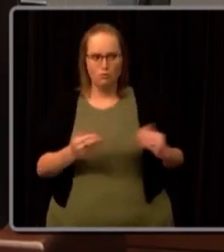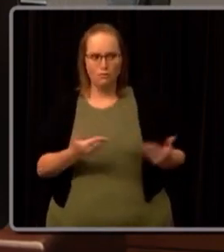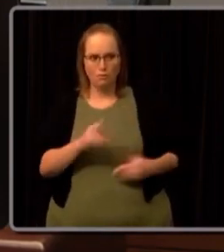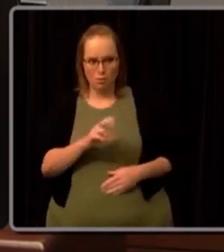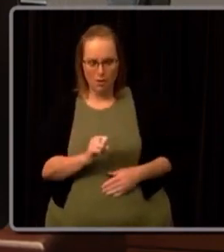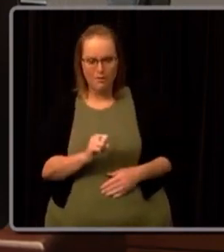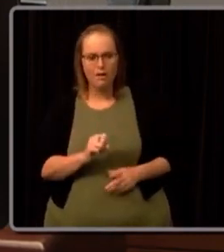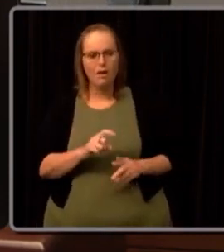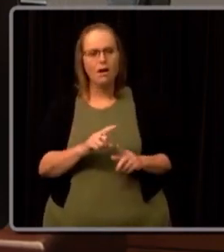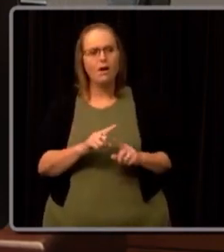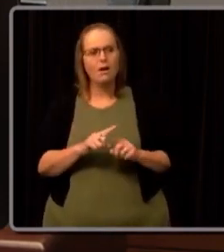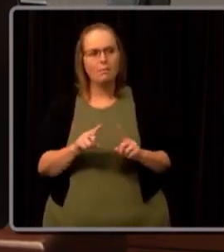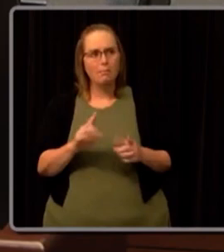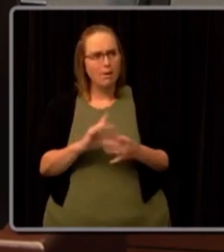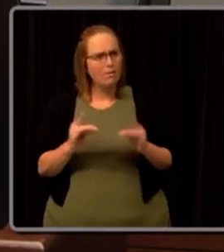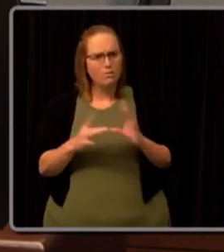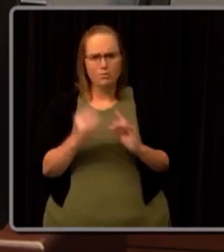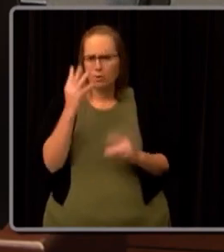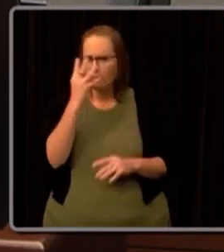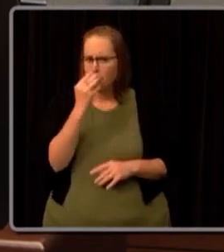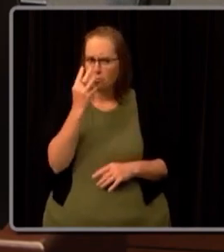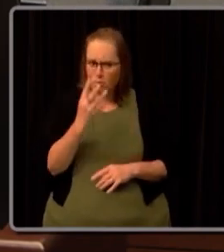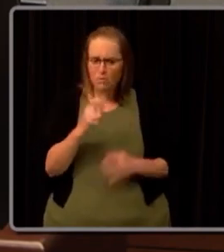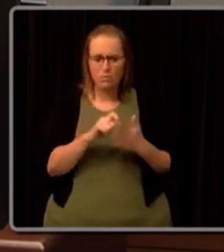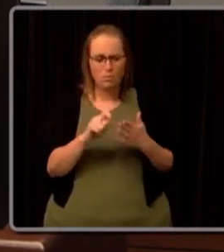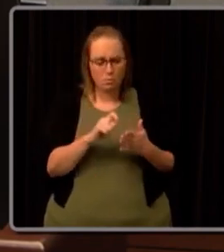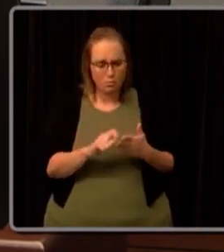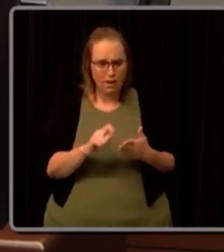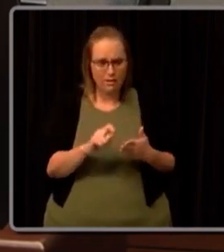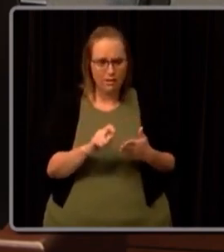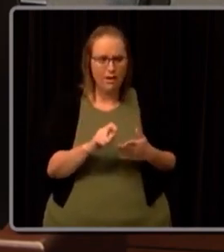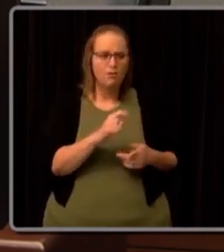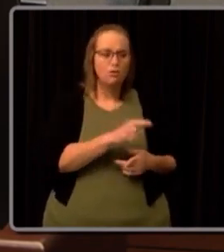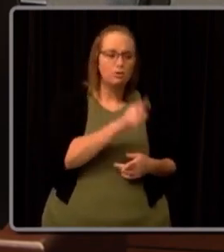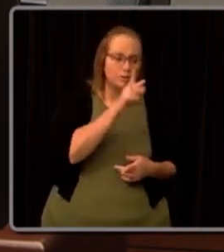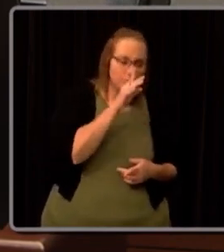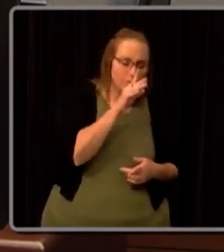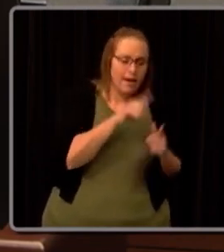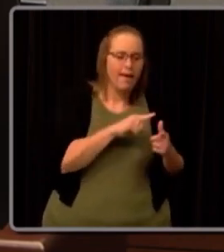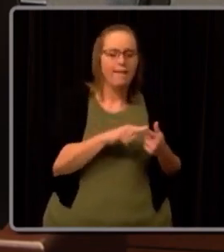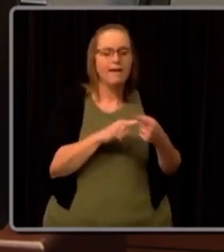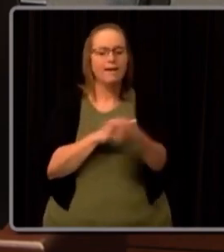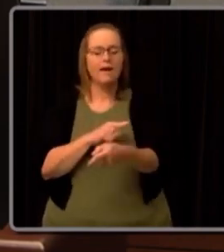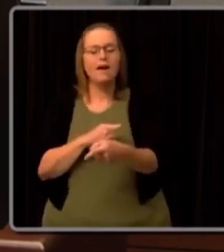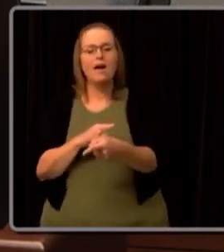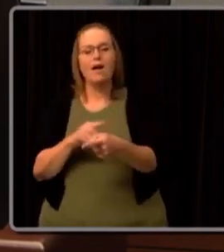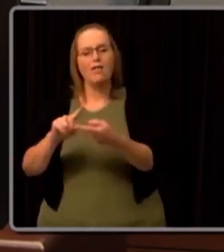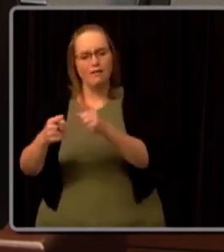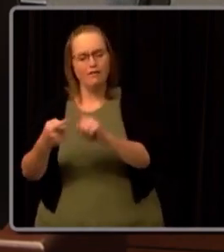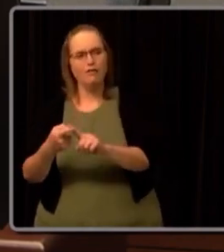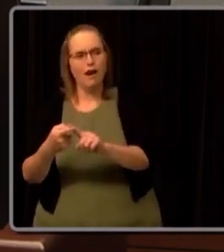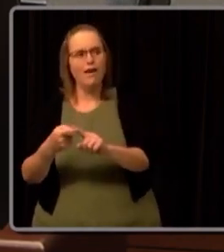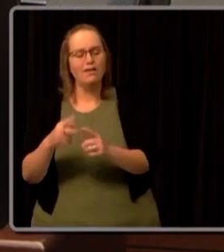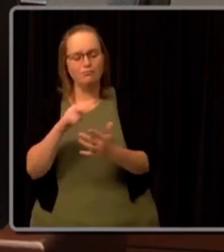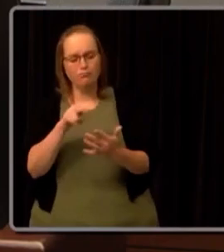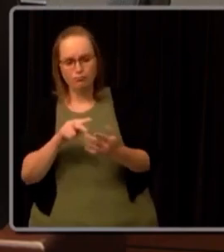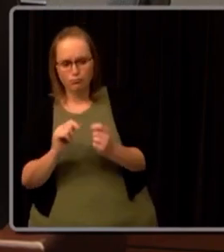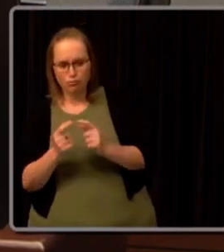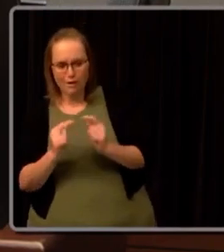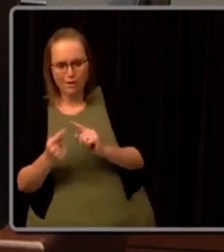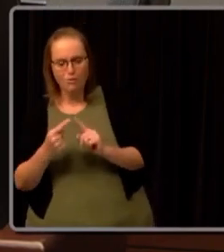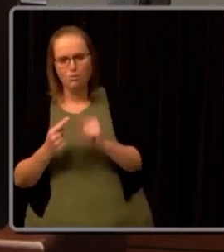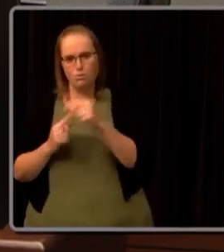was a beautiful story written while her friend translated it to Dr. Smith. And I thought, not only are they getting